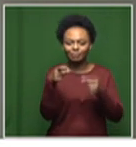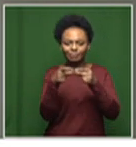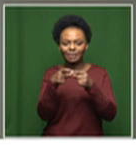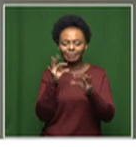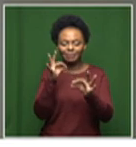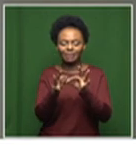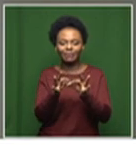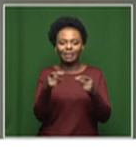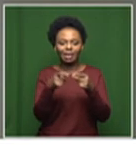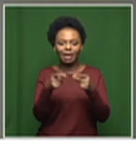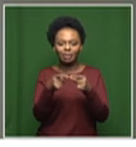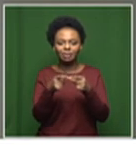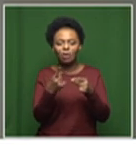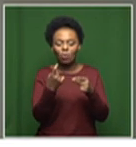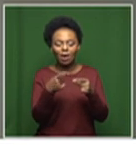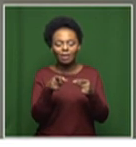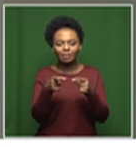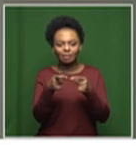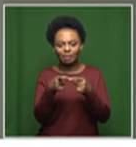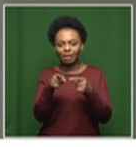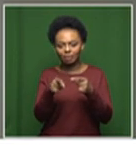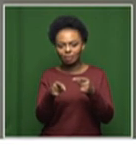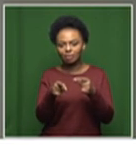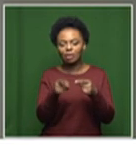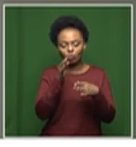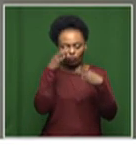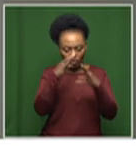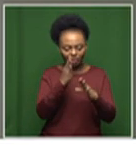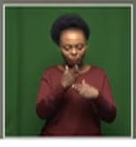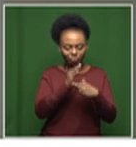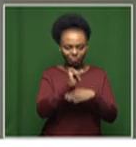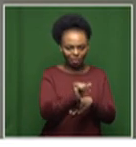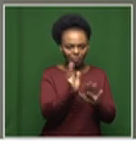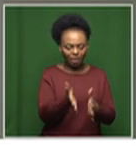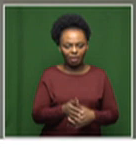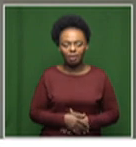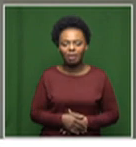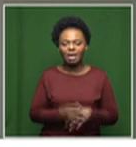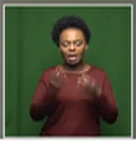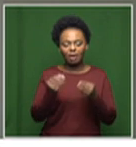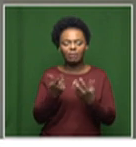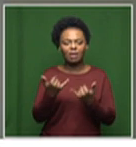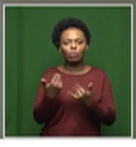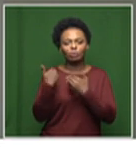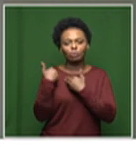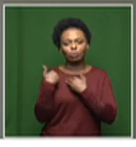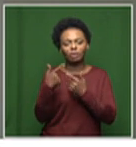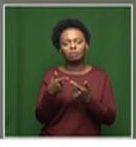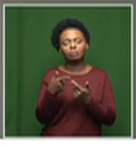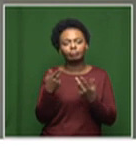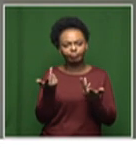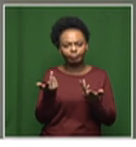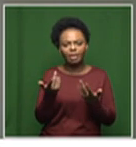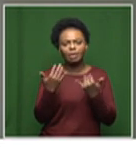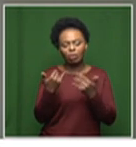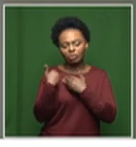than one card in a wallet, then that functionality will not work. So they have implemented some security measures to ensure that this is not exploited